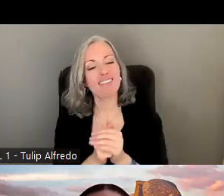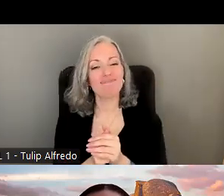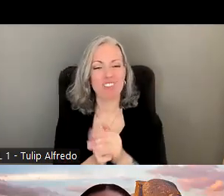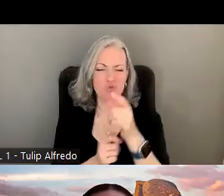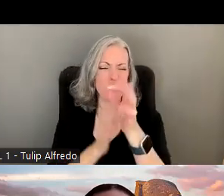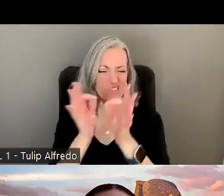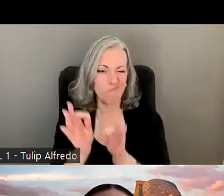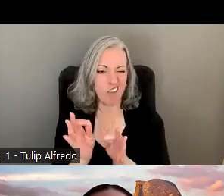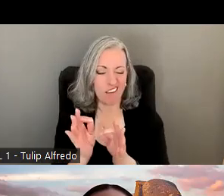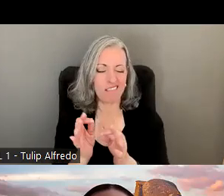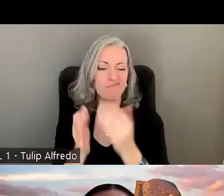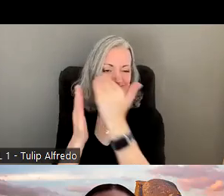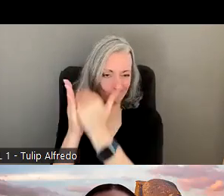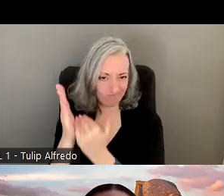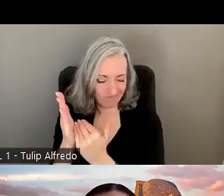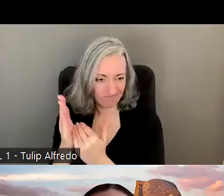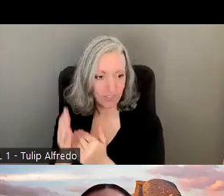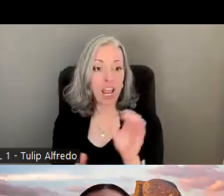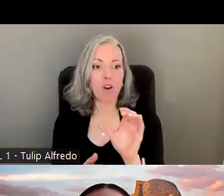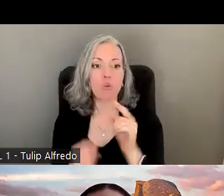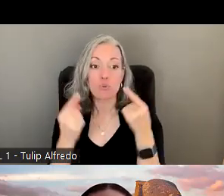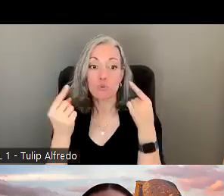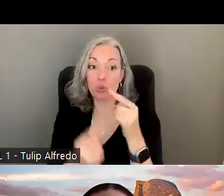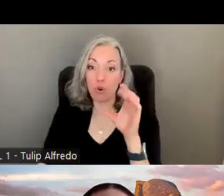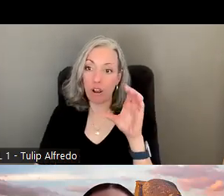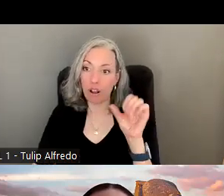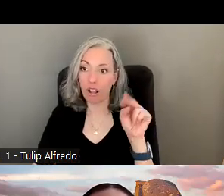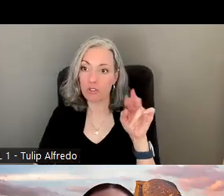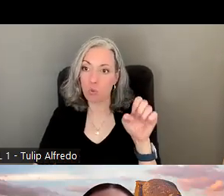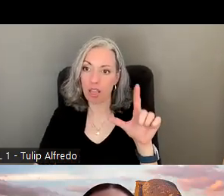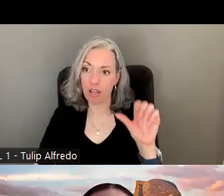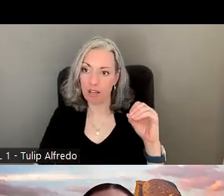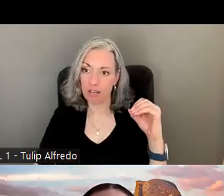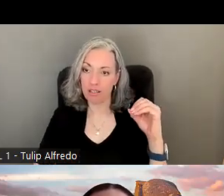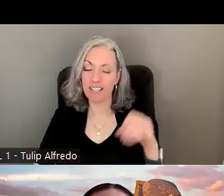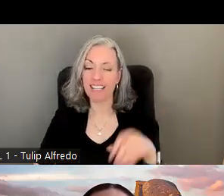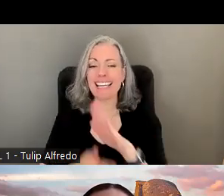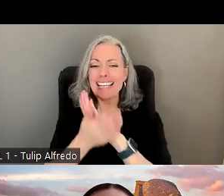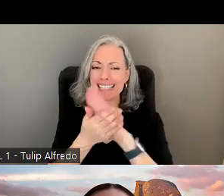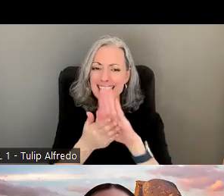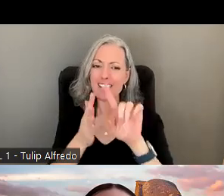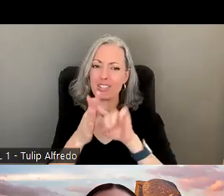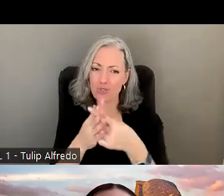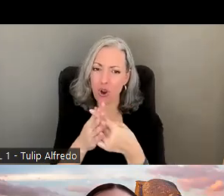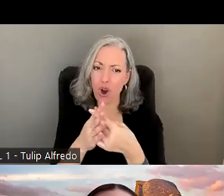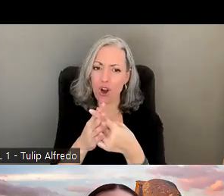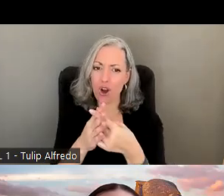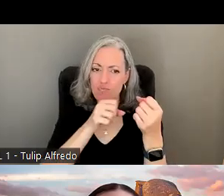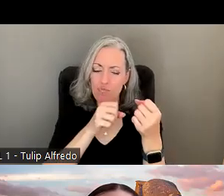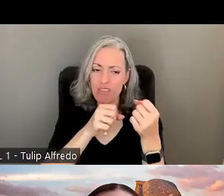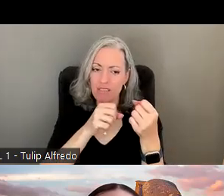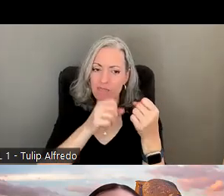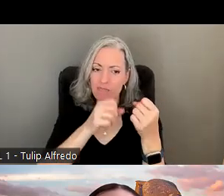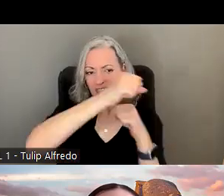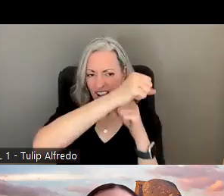And then also to you, Consuelo. It's always nice to start off with the grounding with any meeting, because